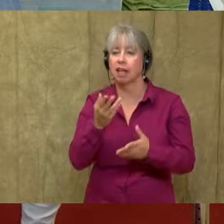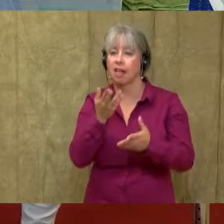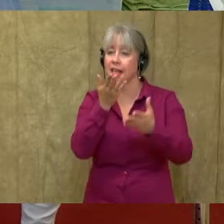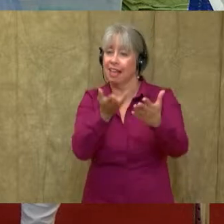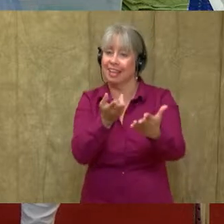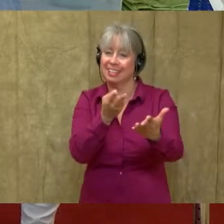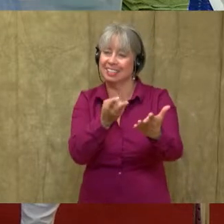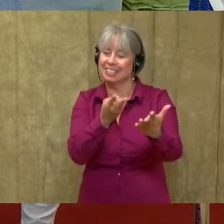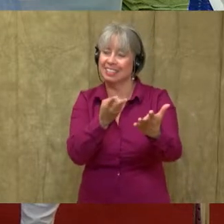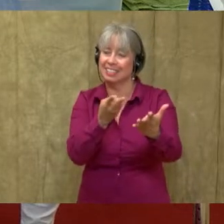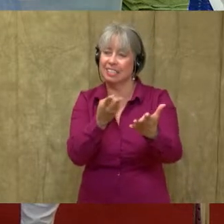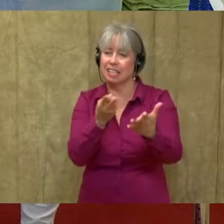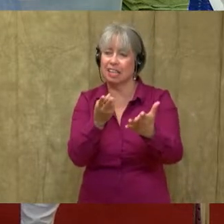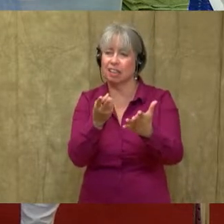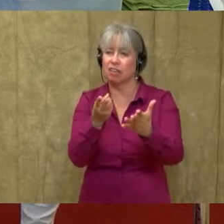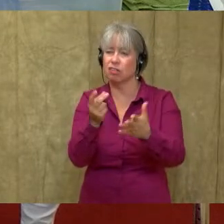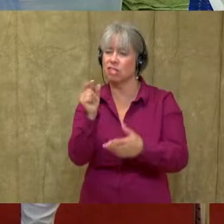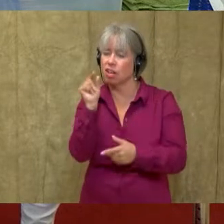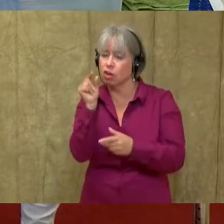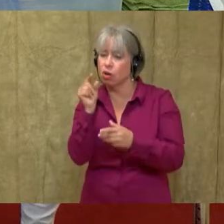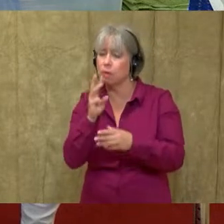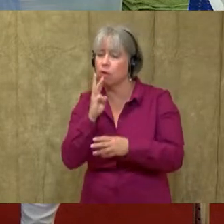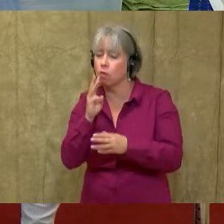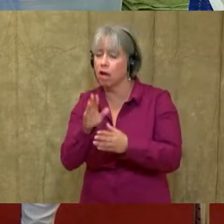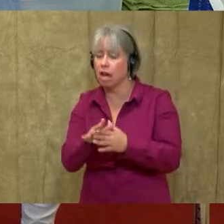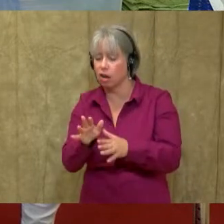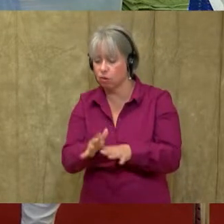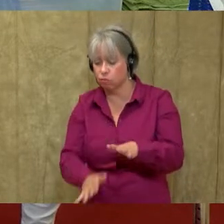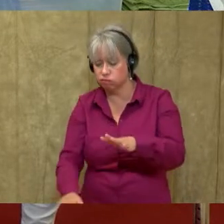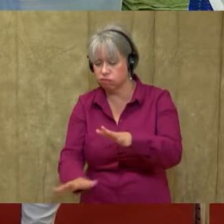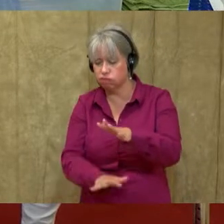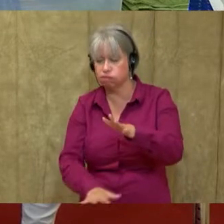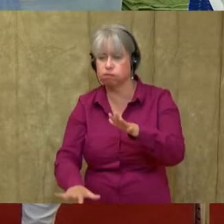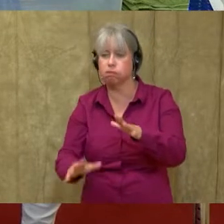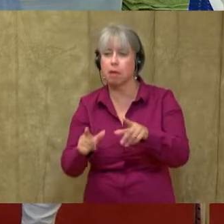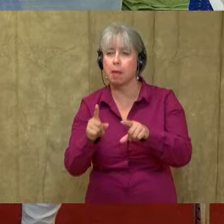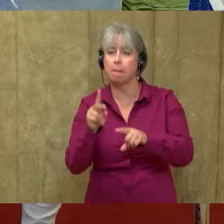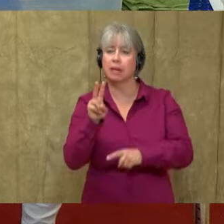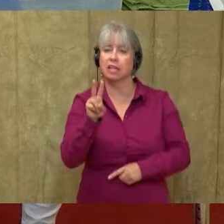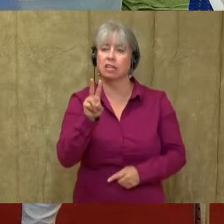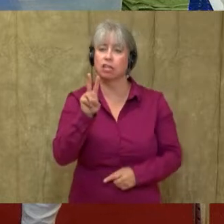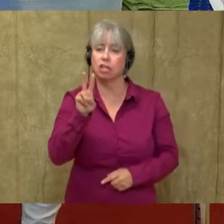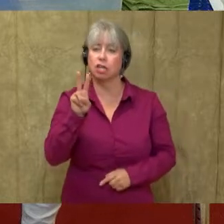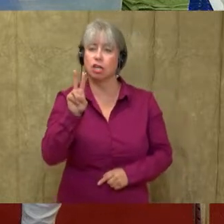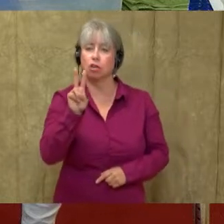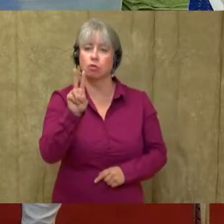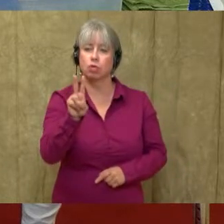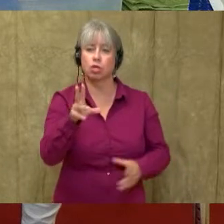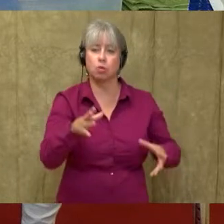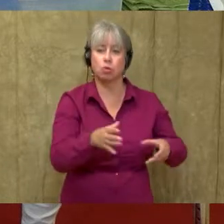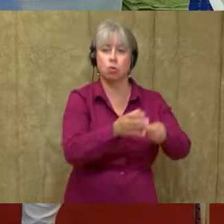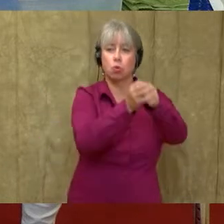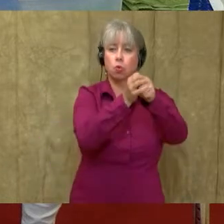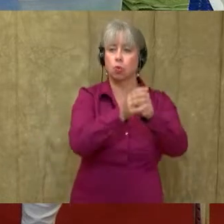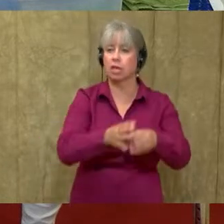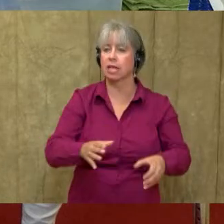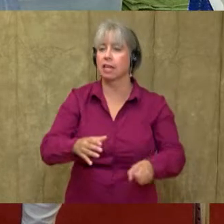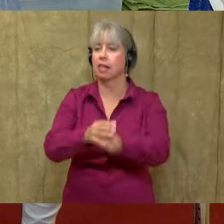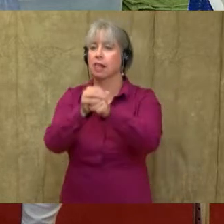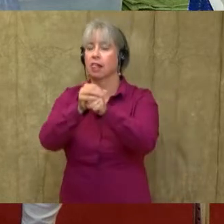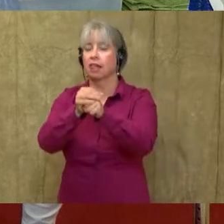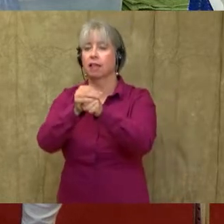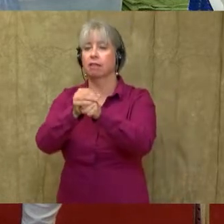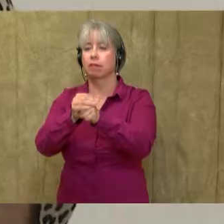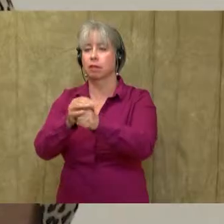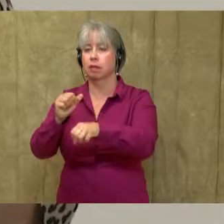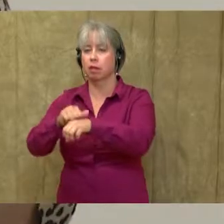is a little extra water left over, but you can see that 2 of these fills up. I think a little bit